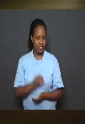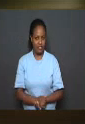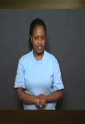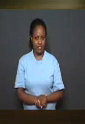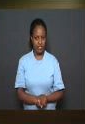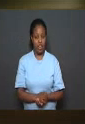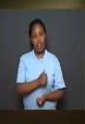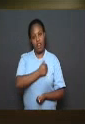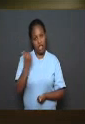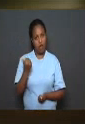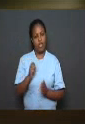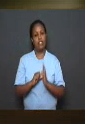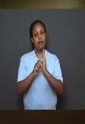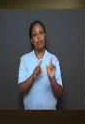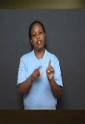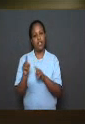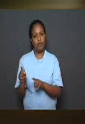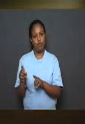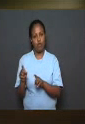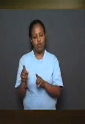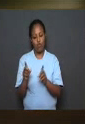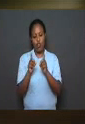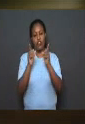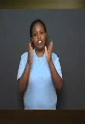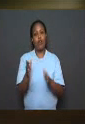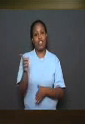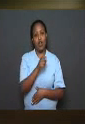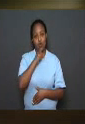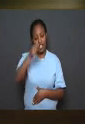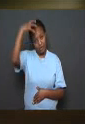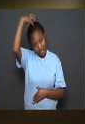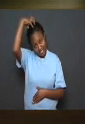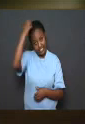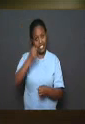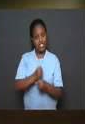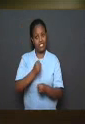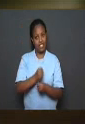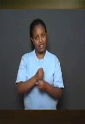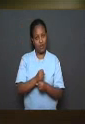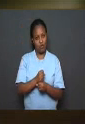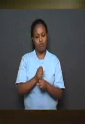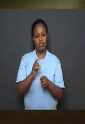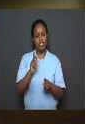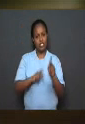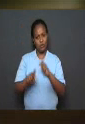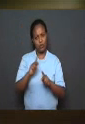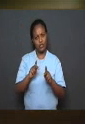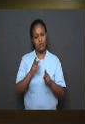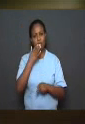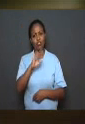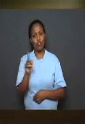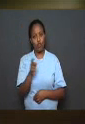Another example of a government's unjust actions towards its citizens is